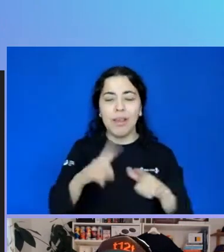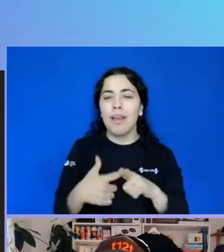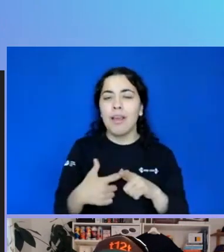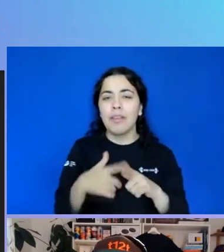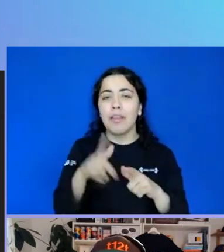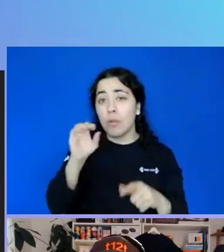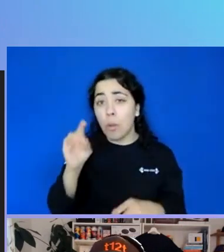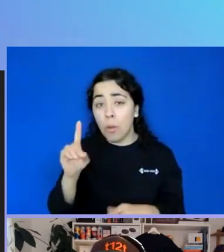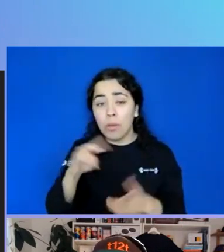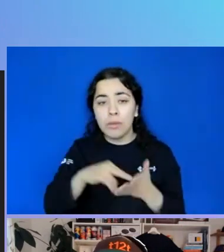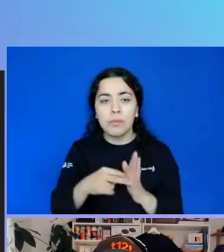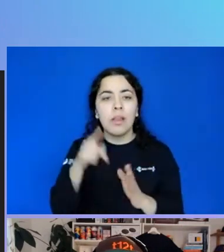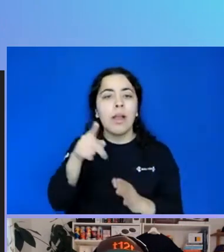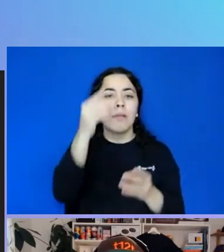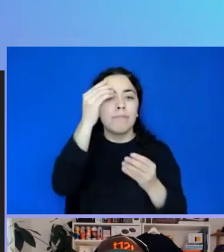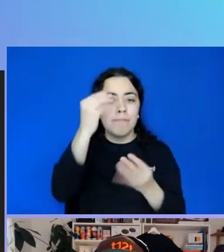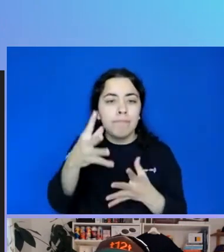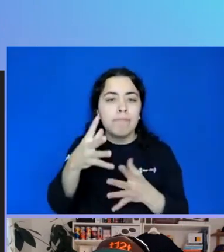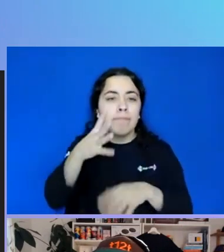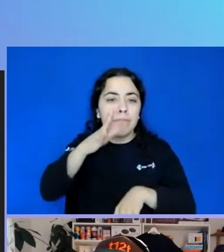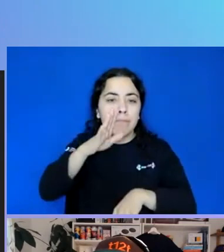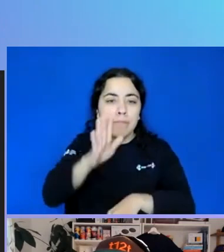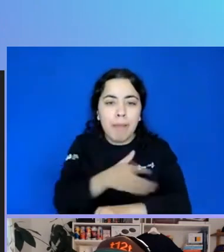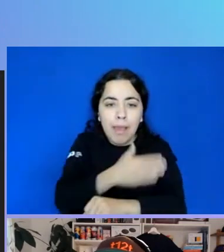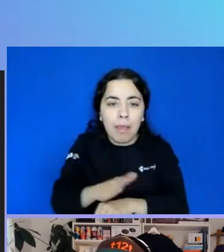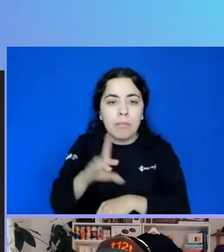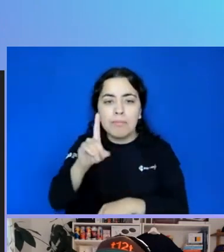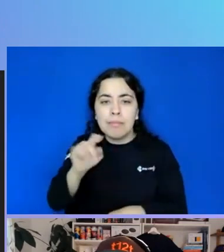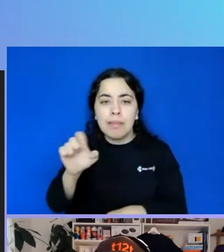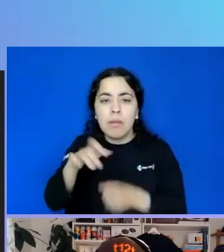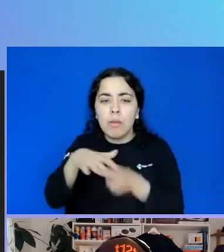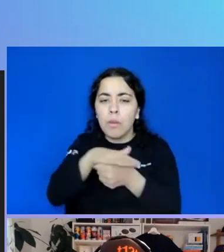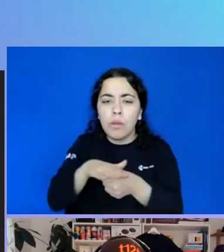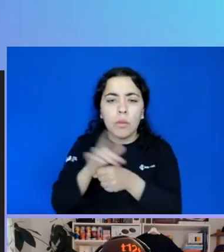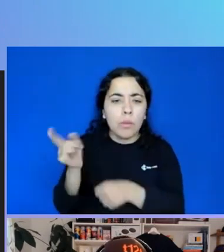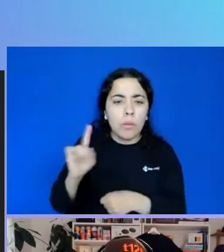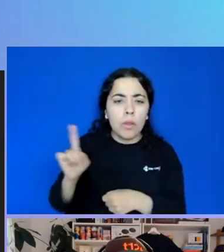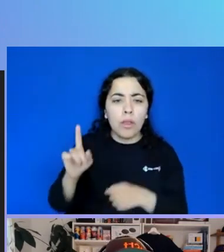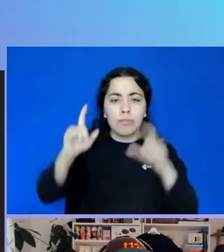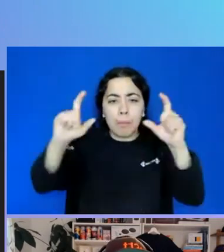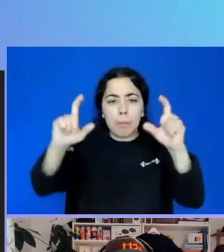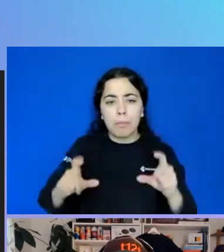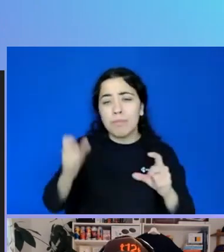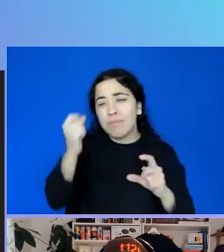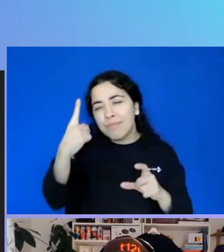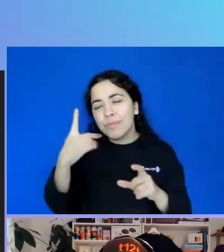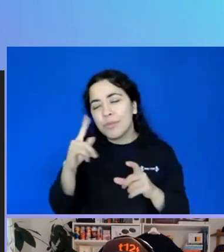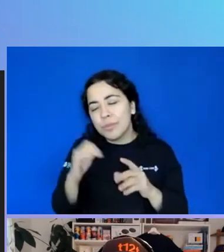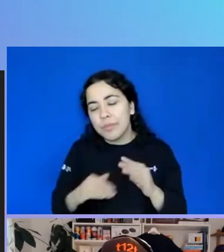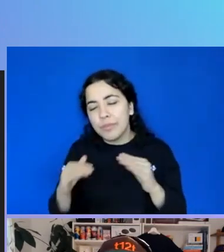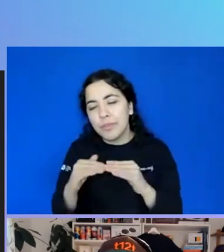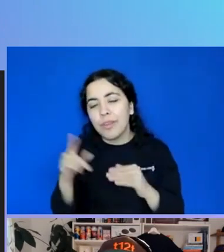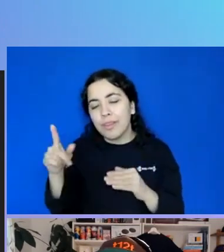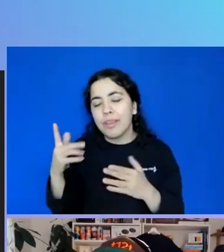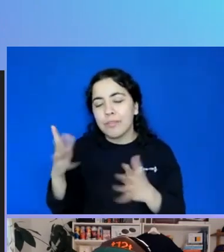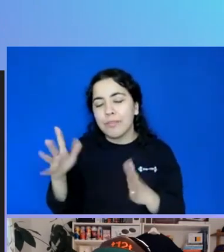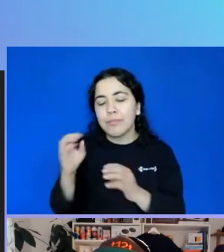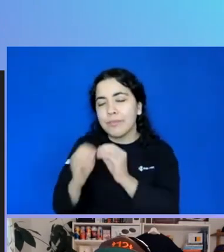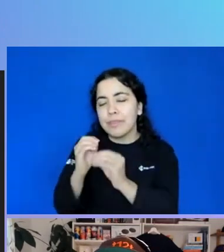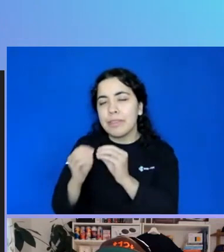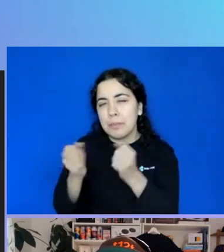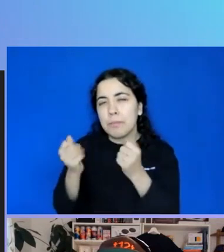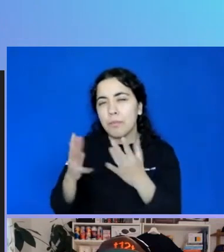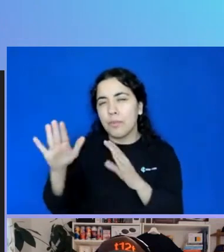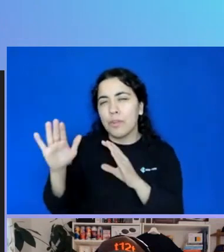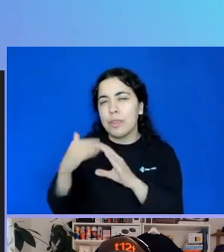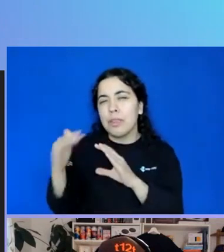the band and the date and the location. And to be fair to the baser, they have actually fixed a lot of their